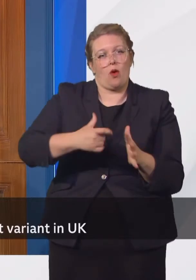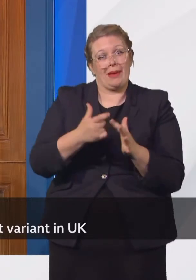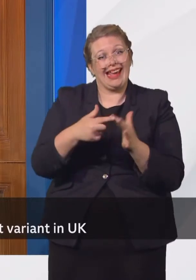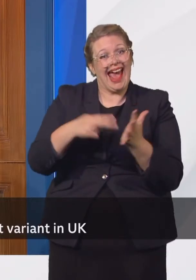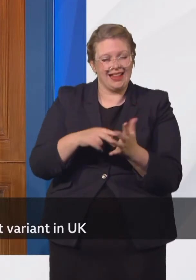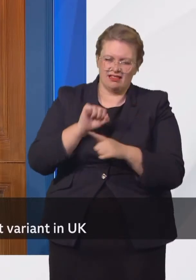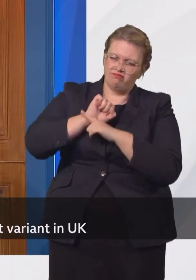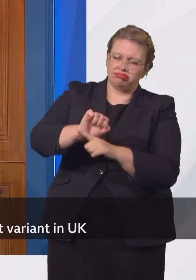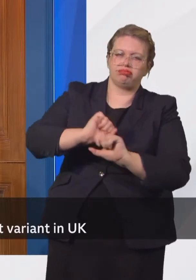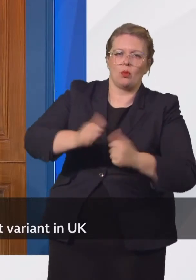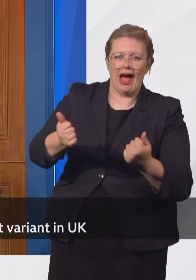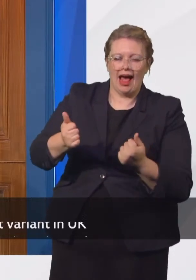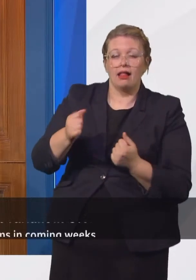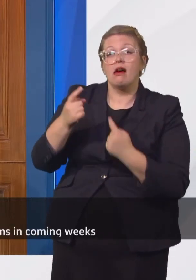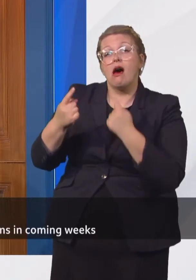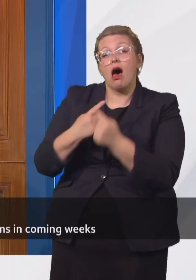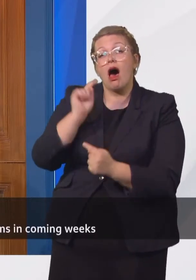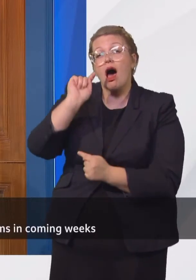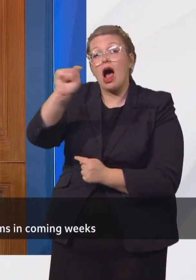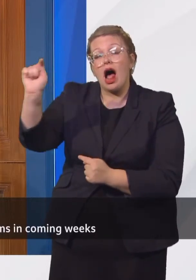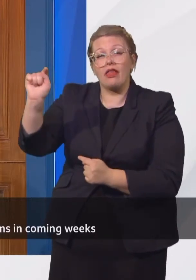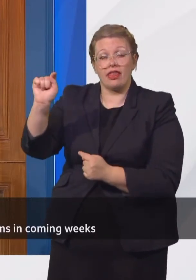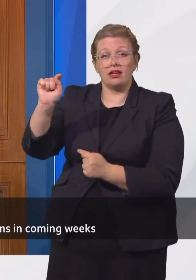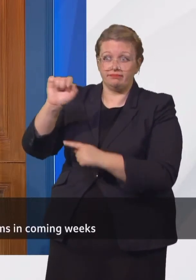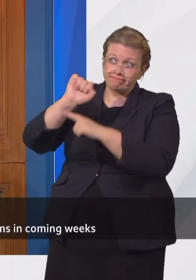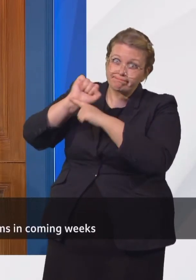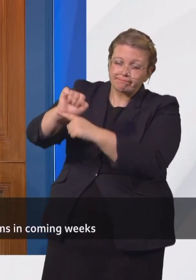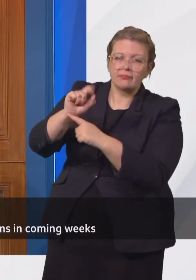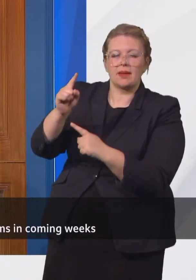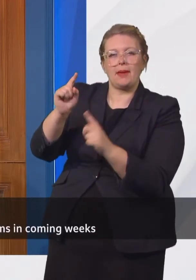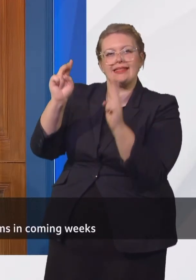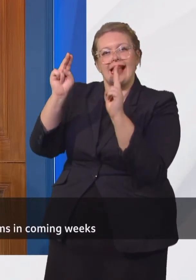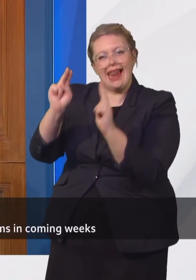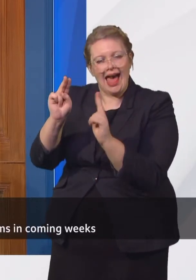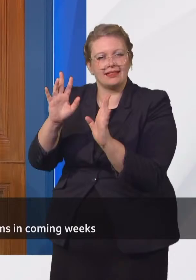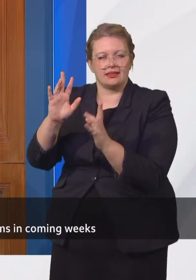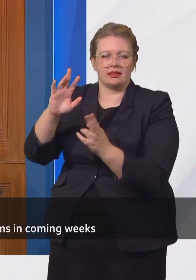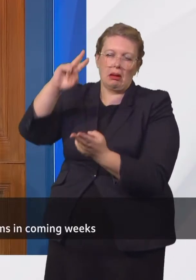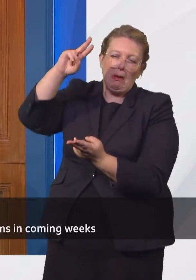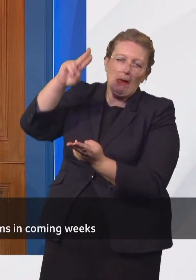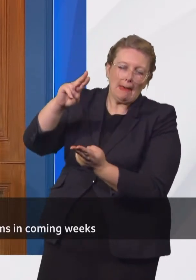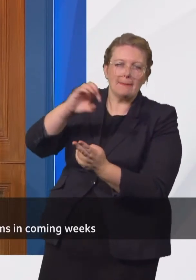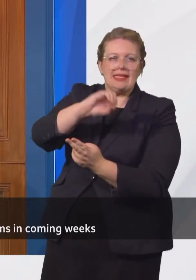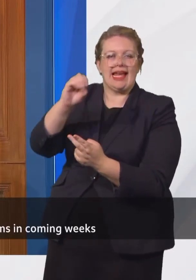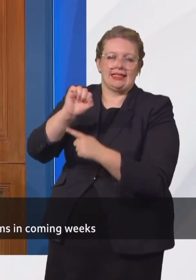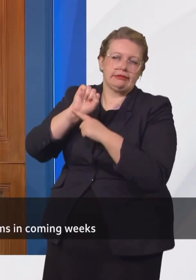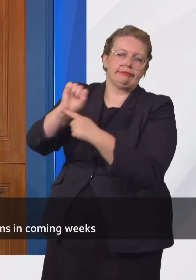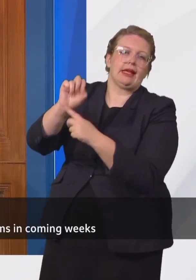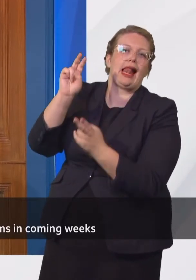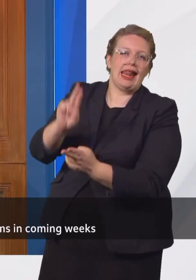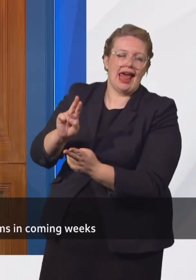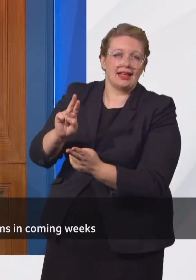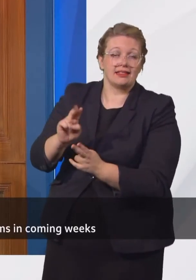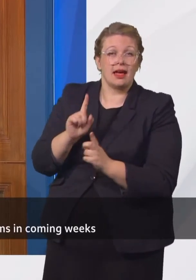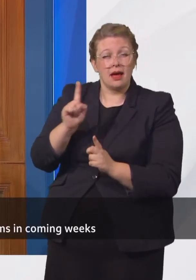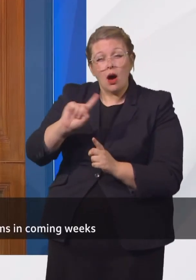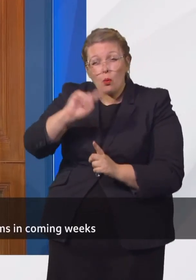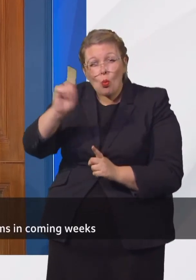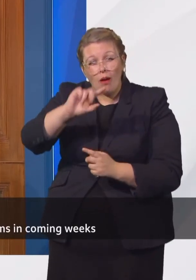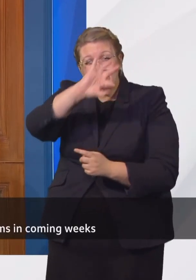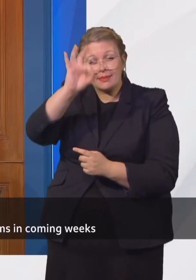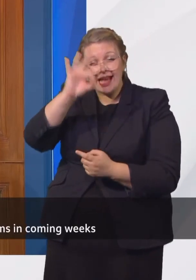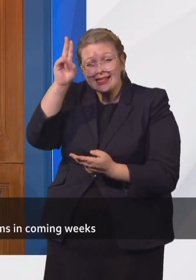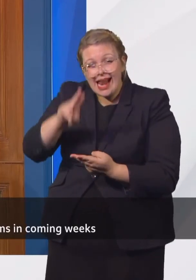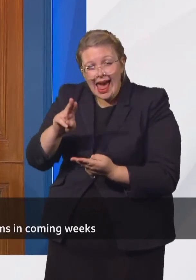without those real epidemiological data what the true clinical impact will be. Likely, in my view,